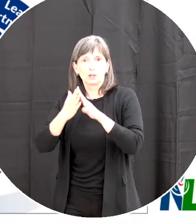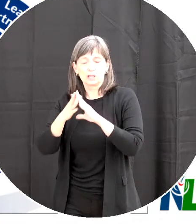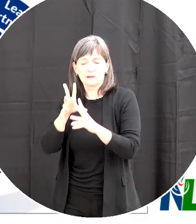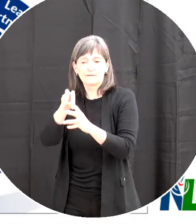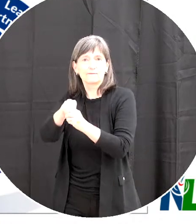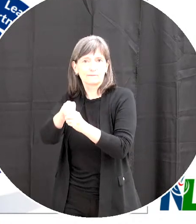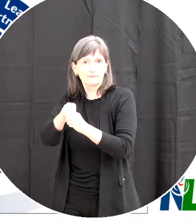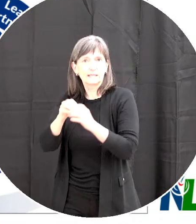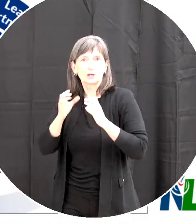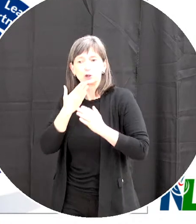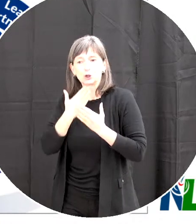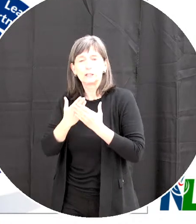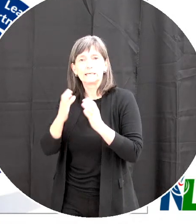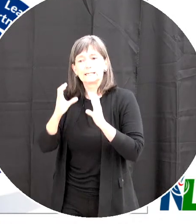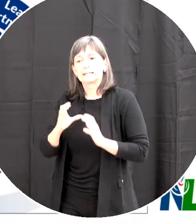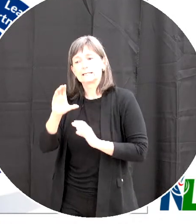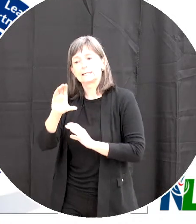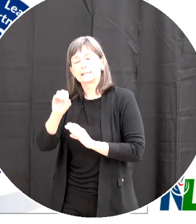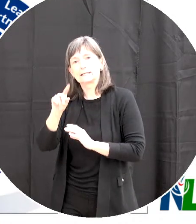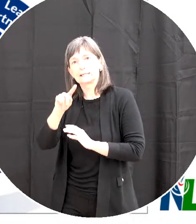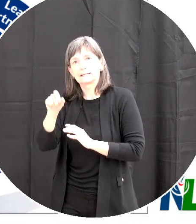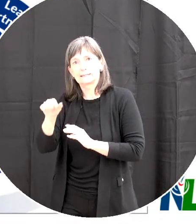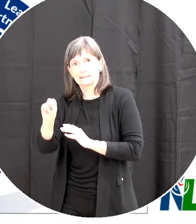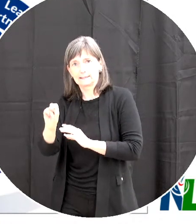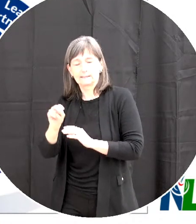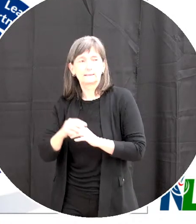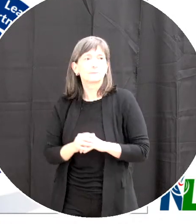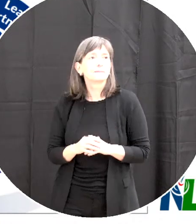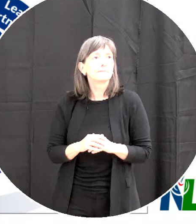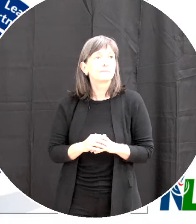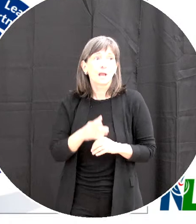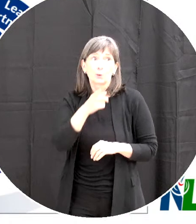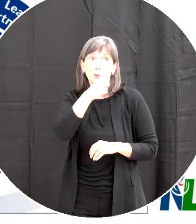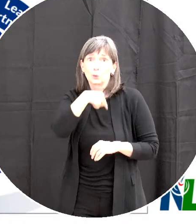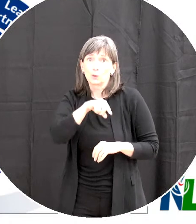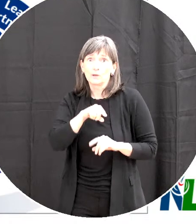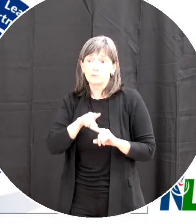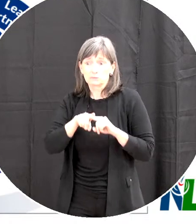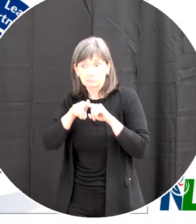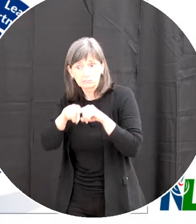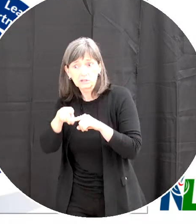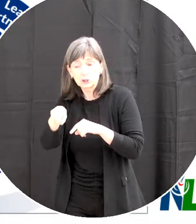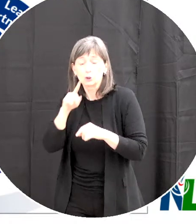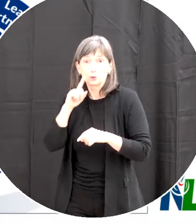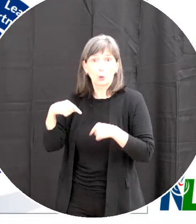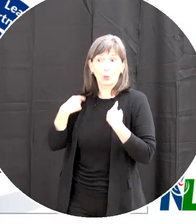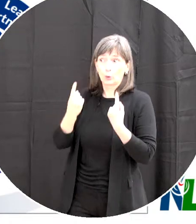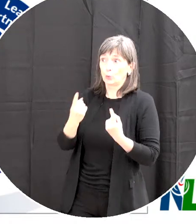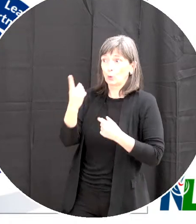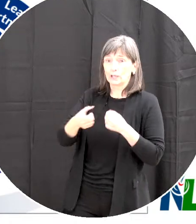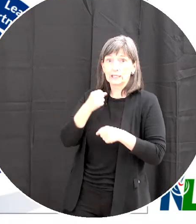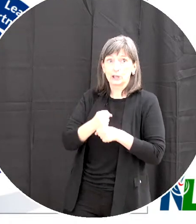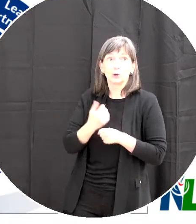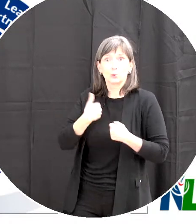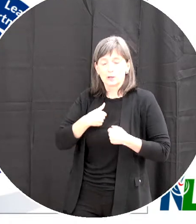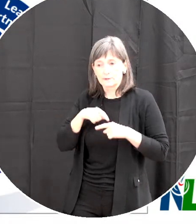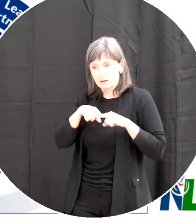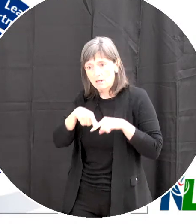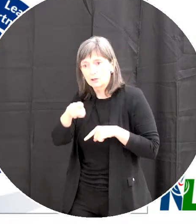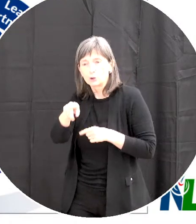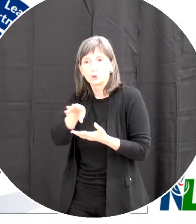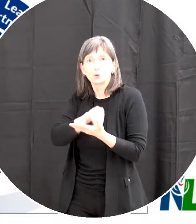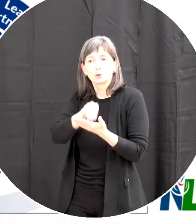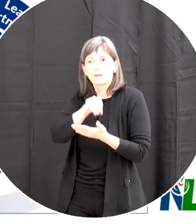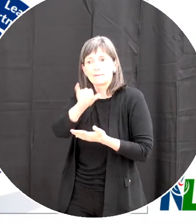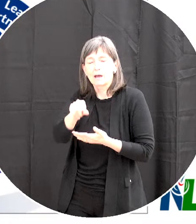will put the students of this province in good stead. And we've been leaning on this all the way through the pandemic. It has been, for us,